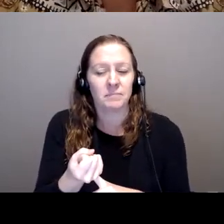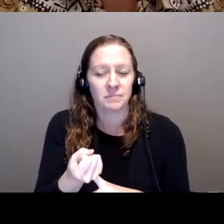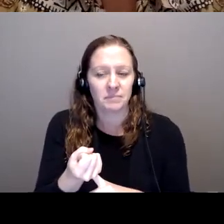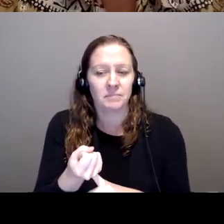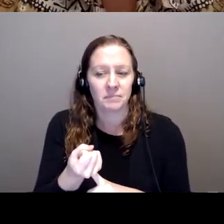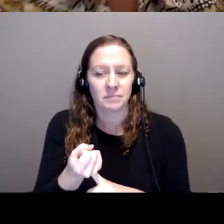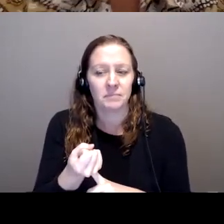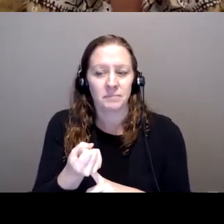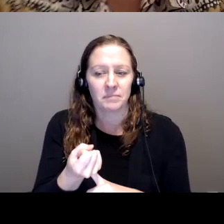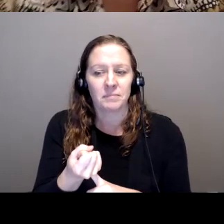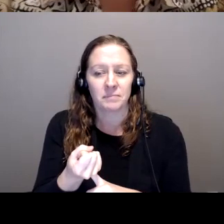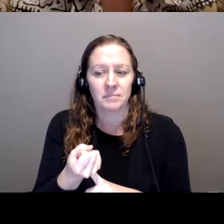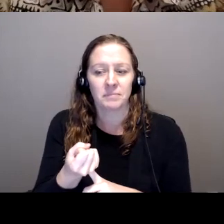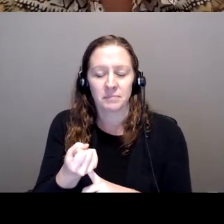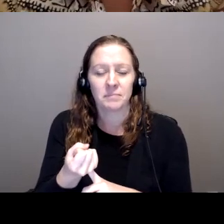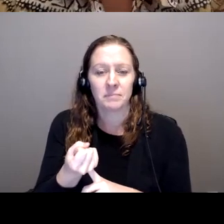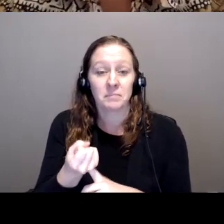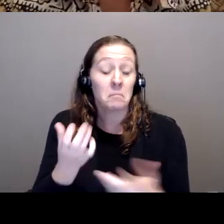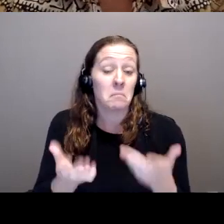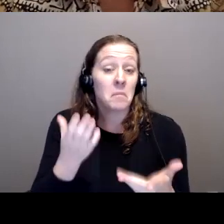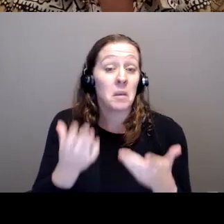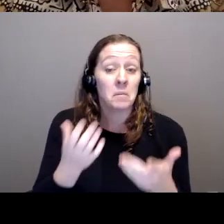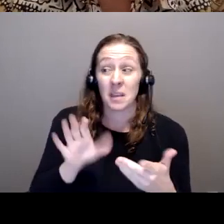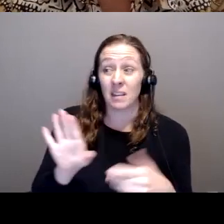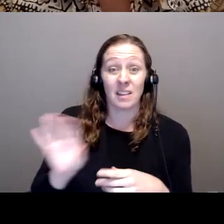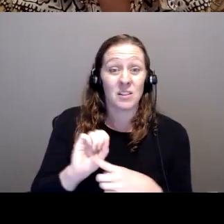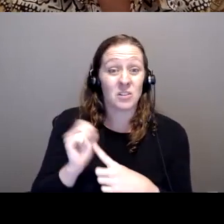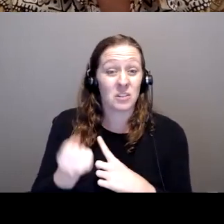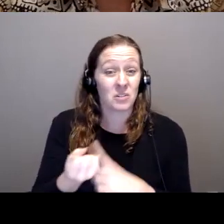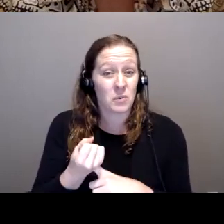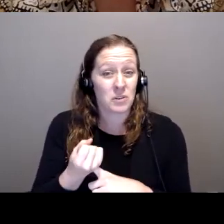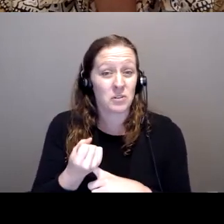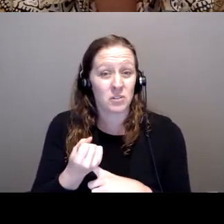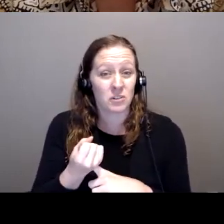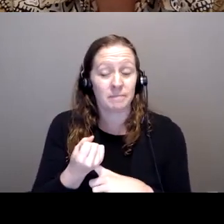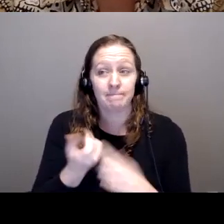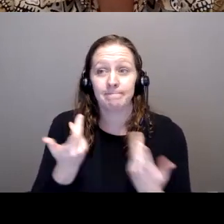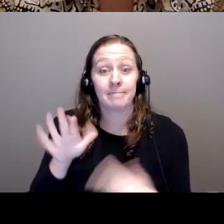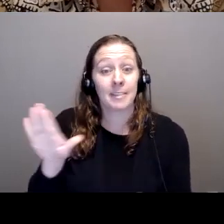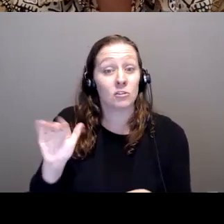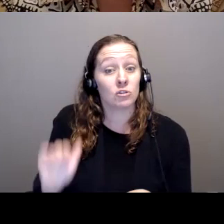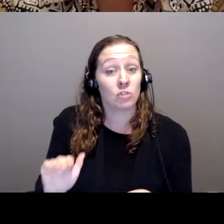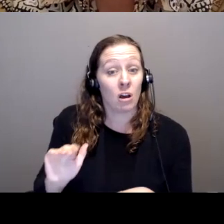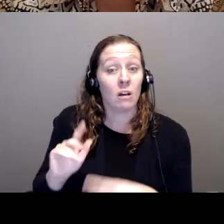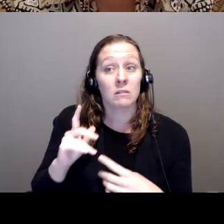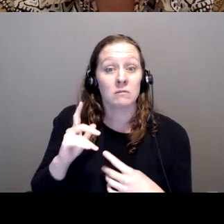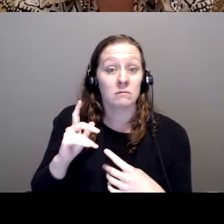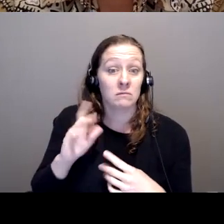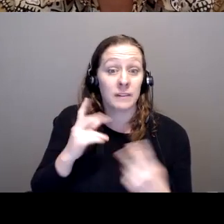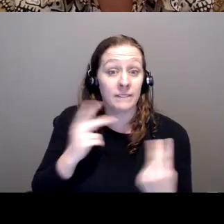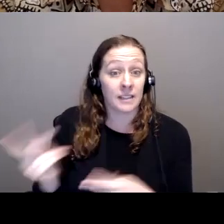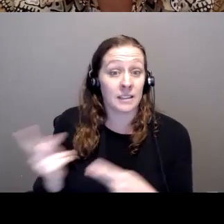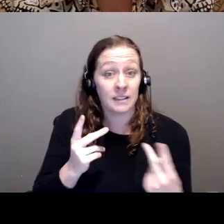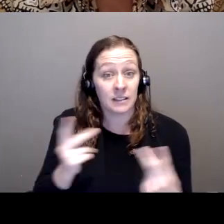in a situation where their child is coming to visit and